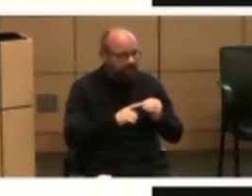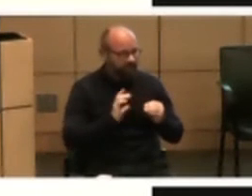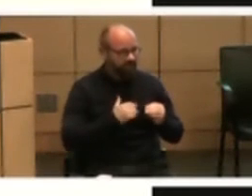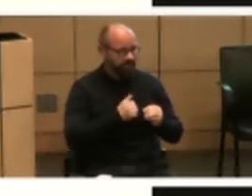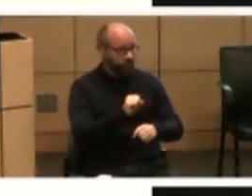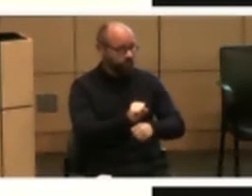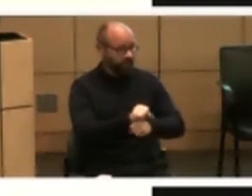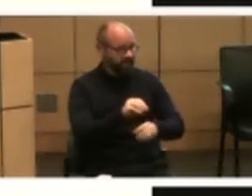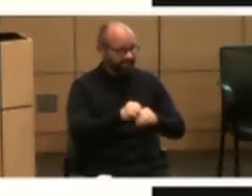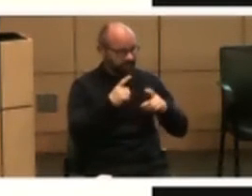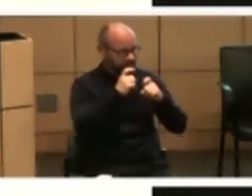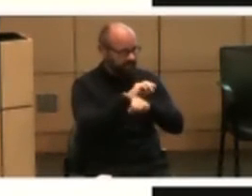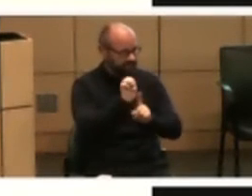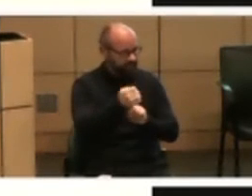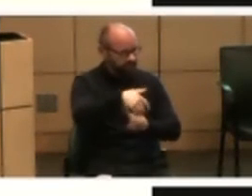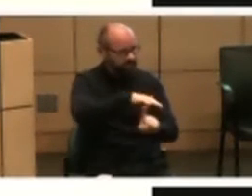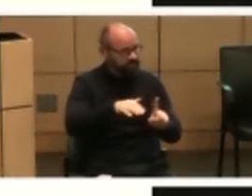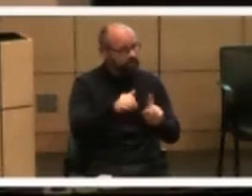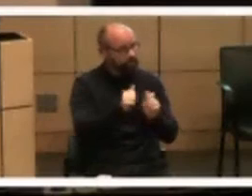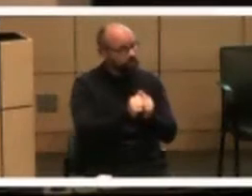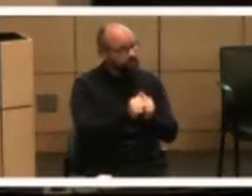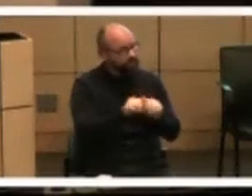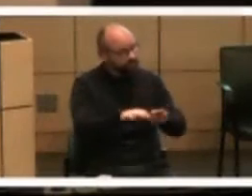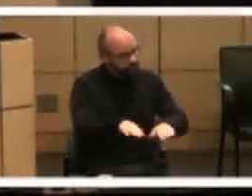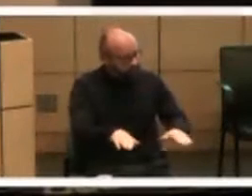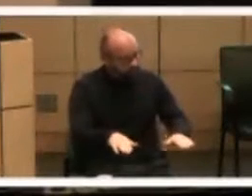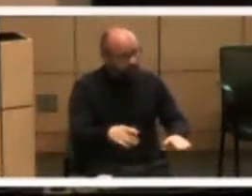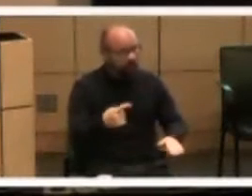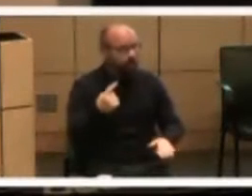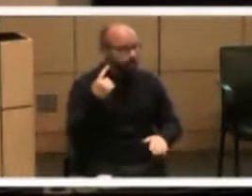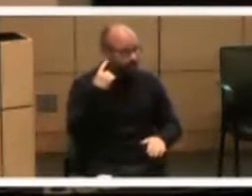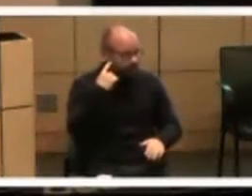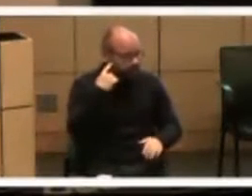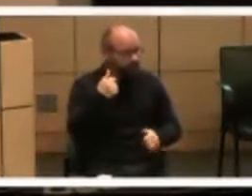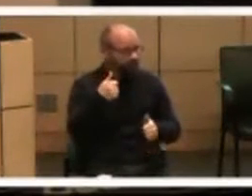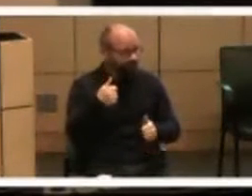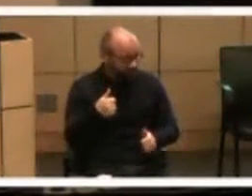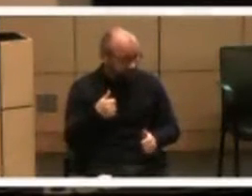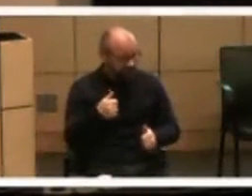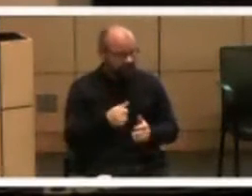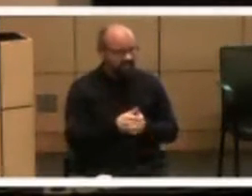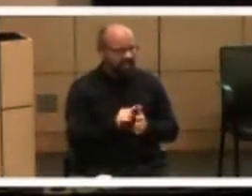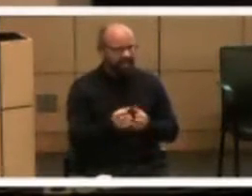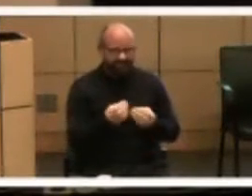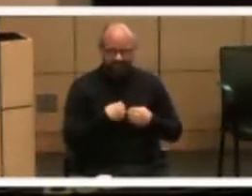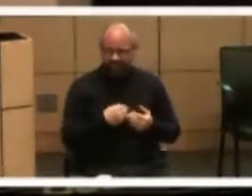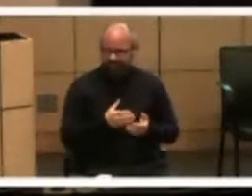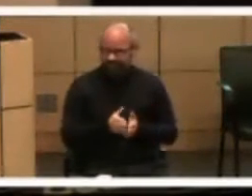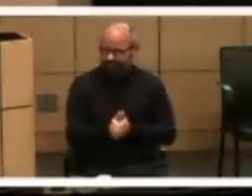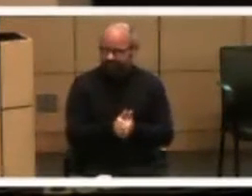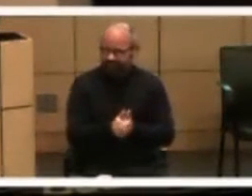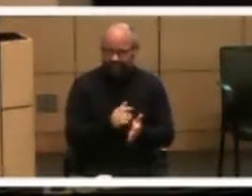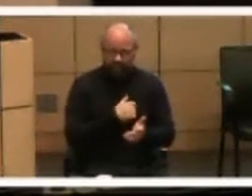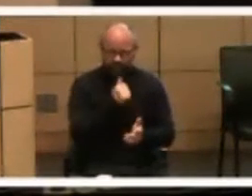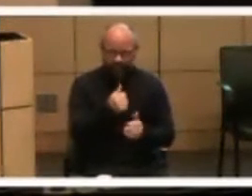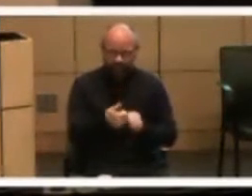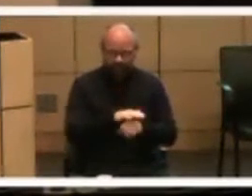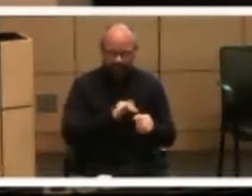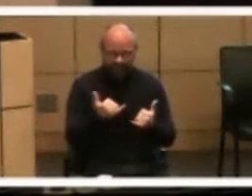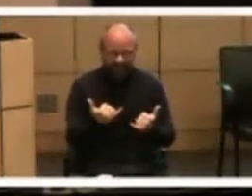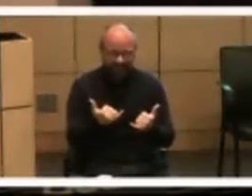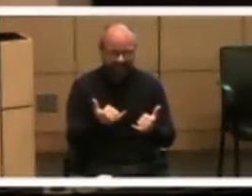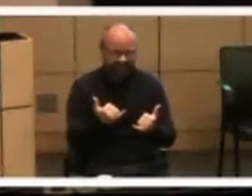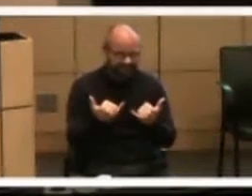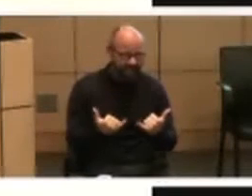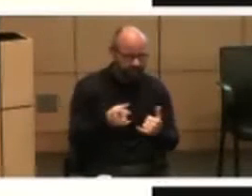with bilateral sensory neural hearing loss, which I think forms a lot of the motivation for our work, and I'm not going to hit on that now. But I